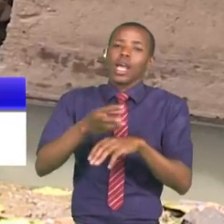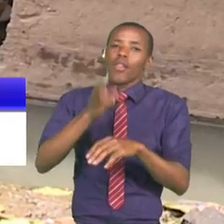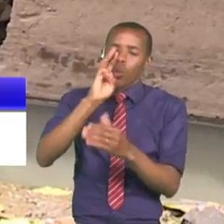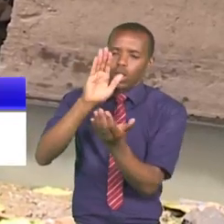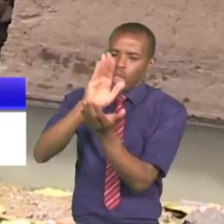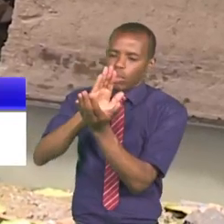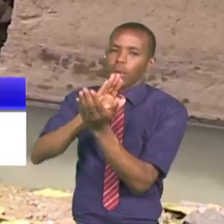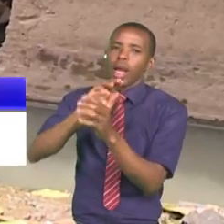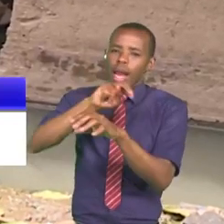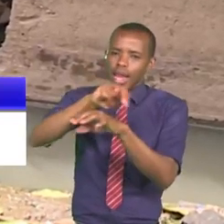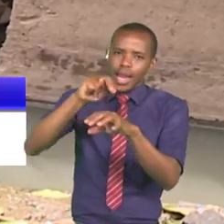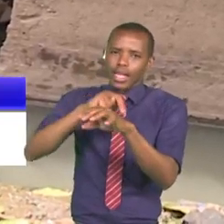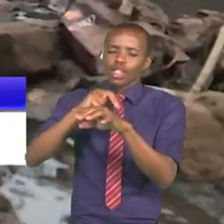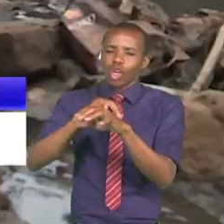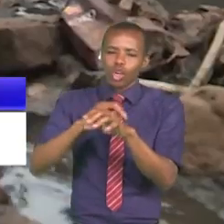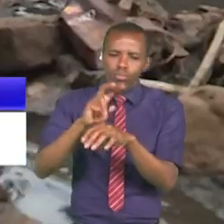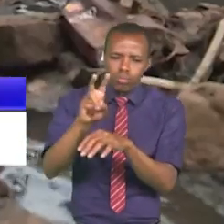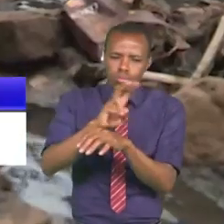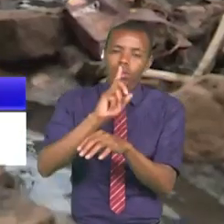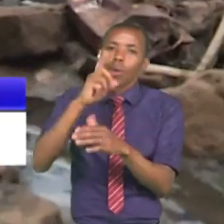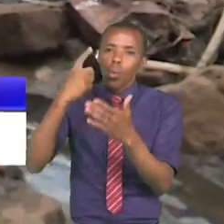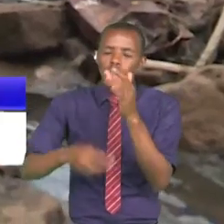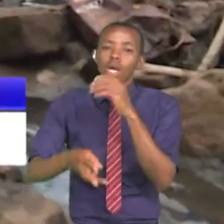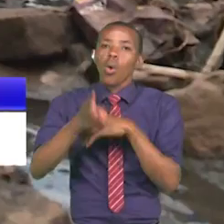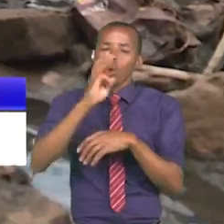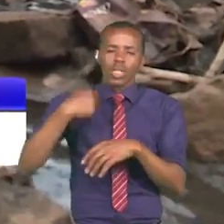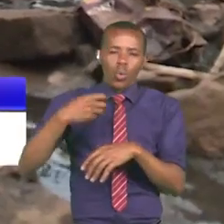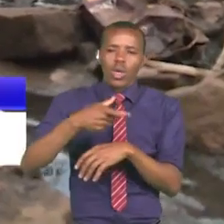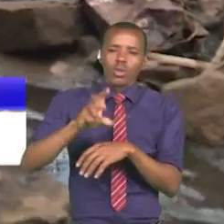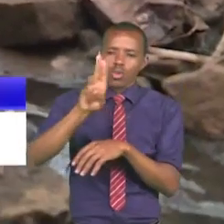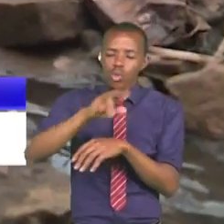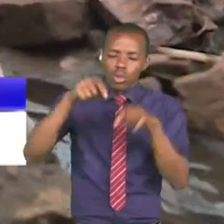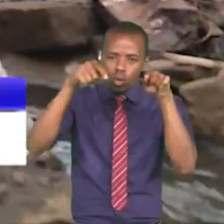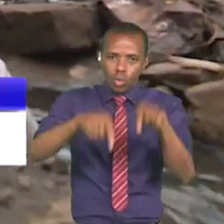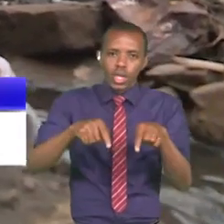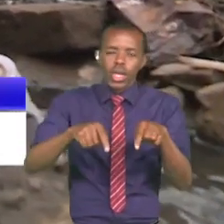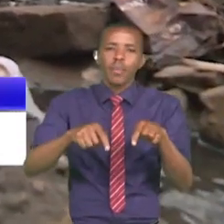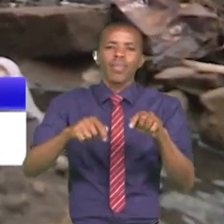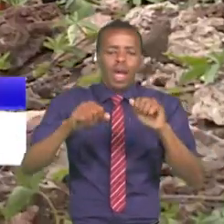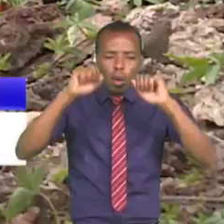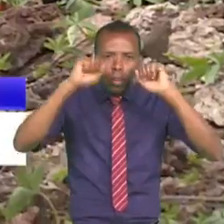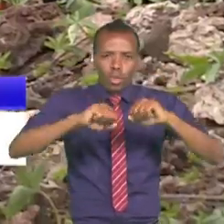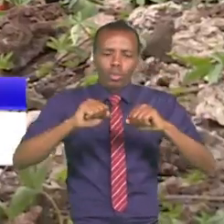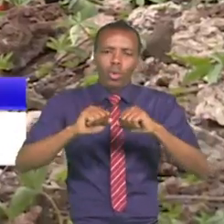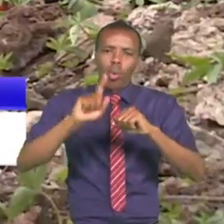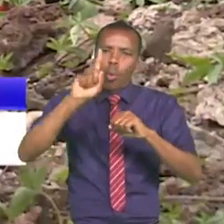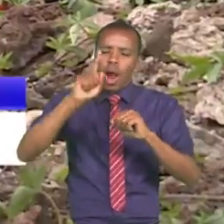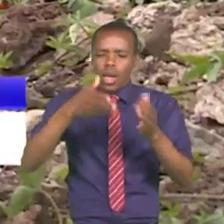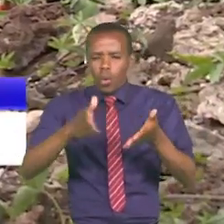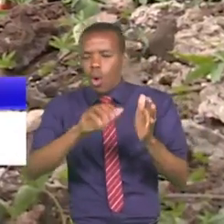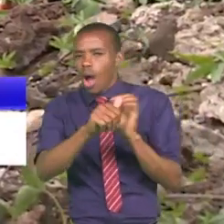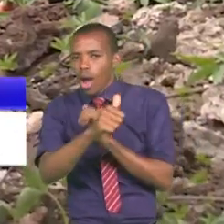and National Geographic note that the water we drink today has likely been around in one form or